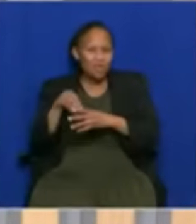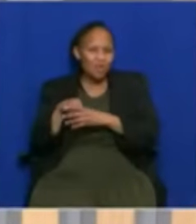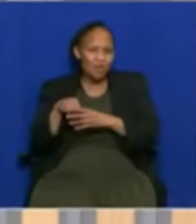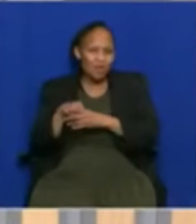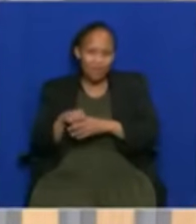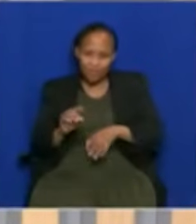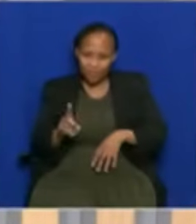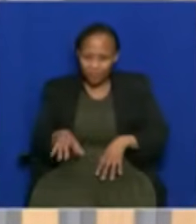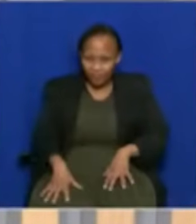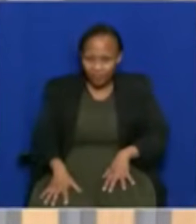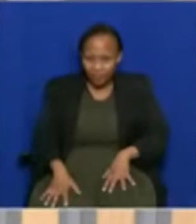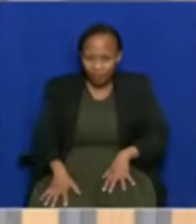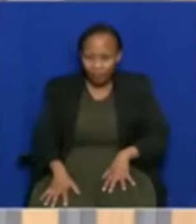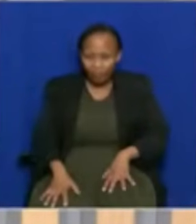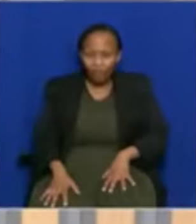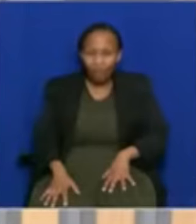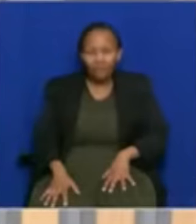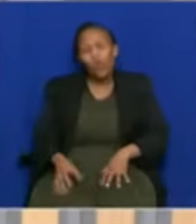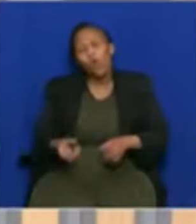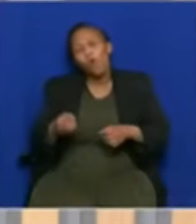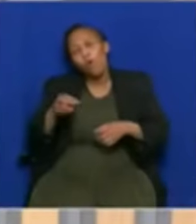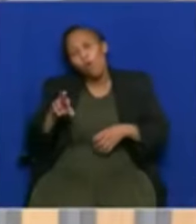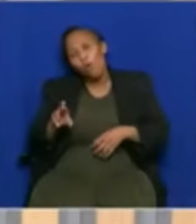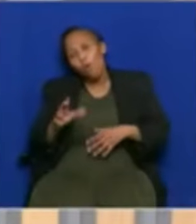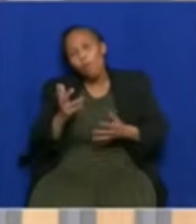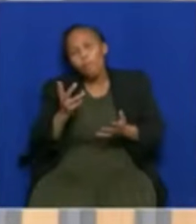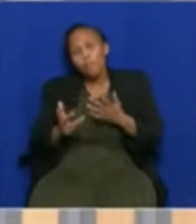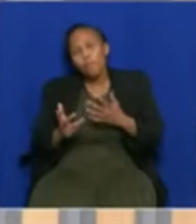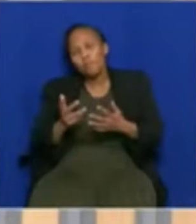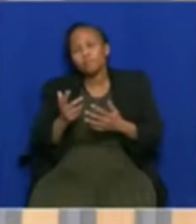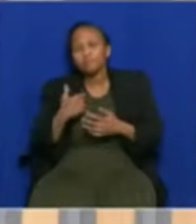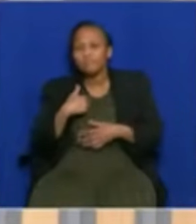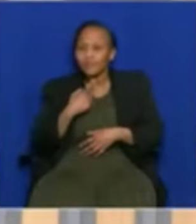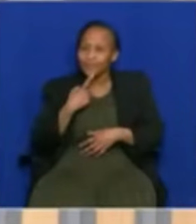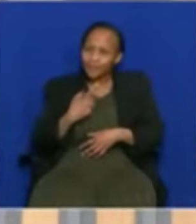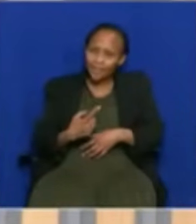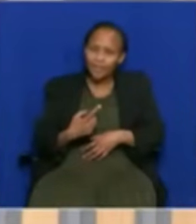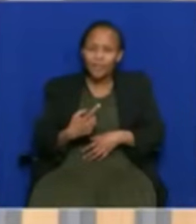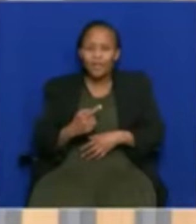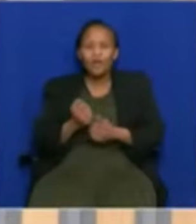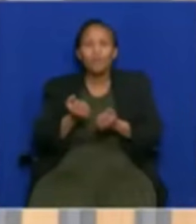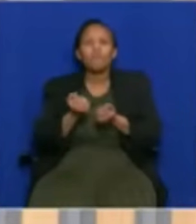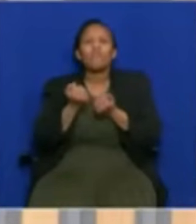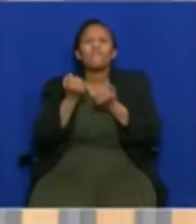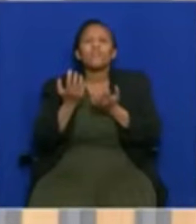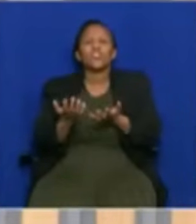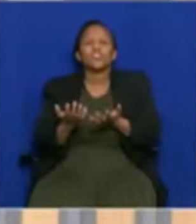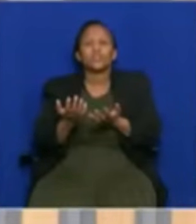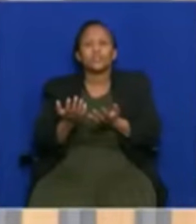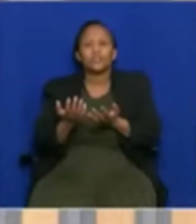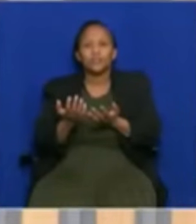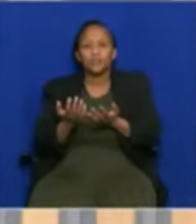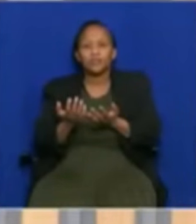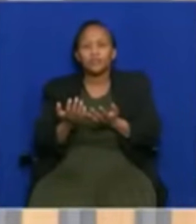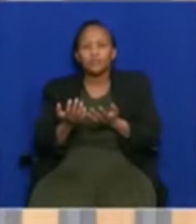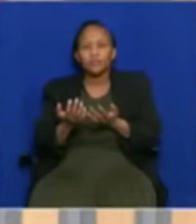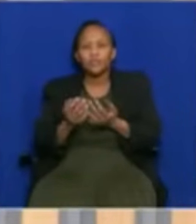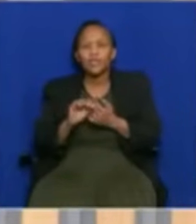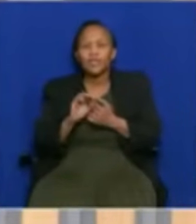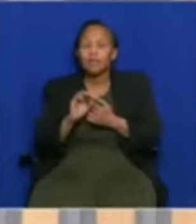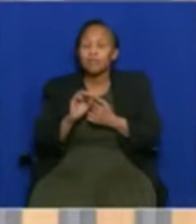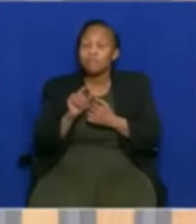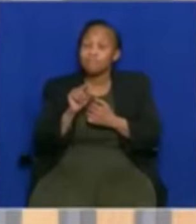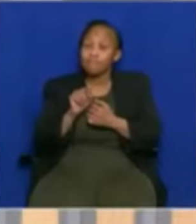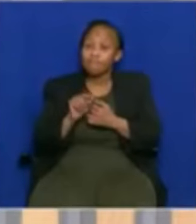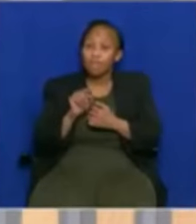or rather how those provisions bear relevance to the summonses